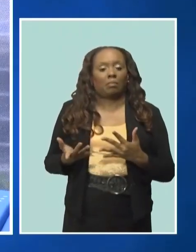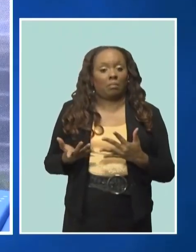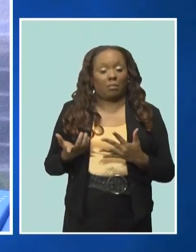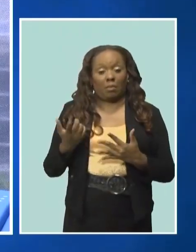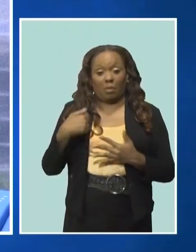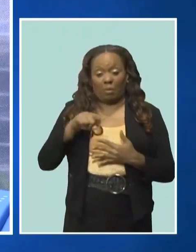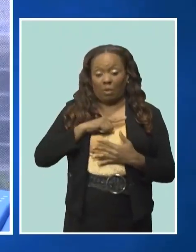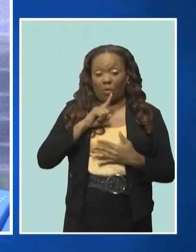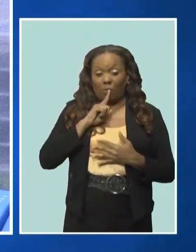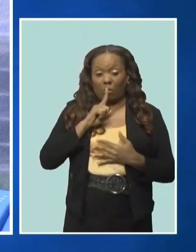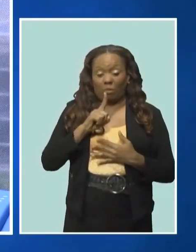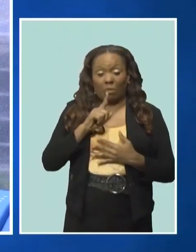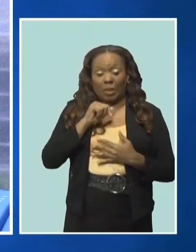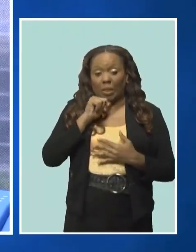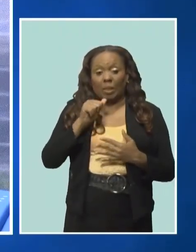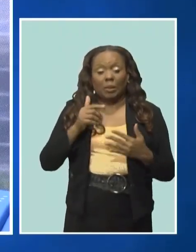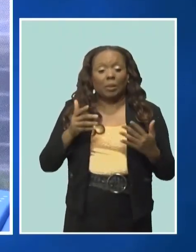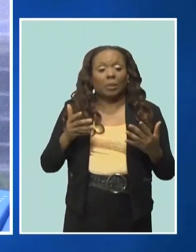we don't